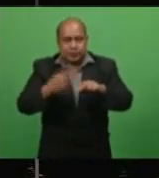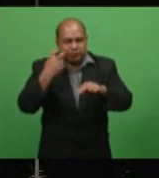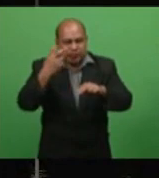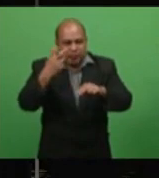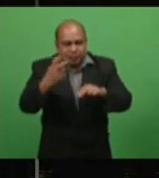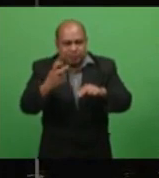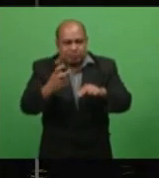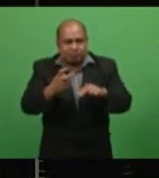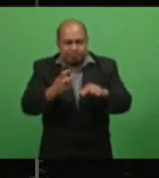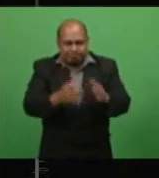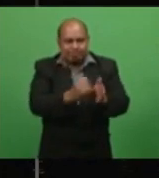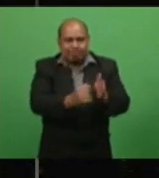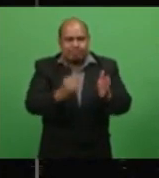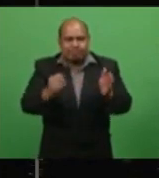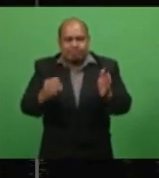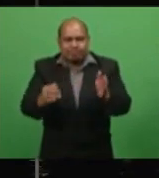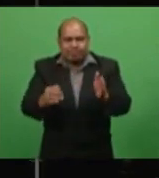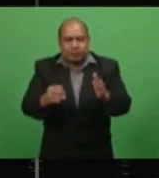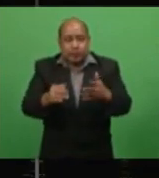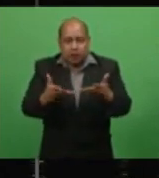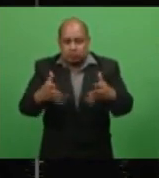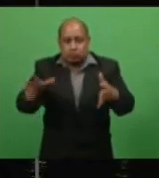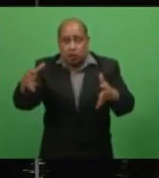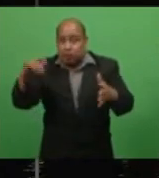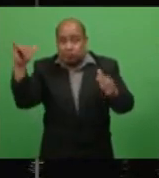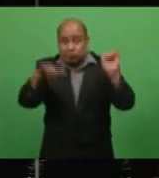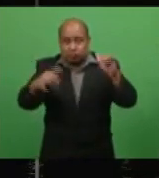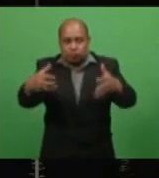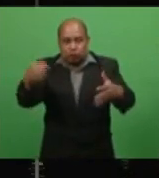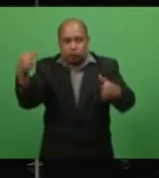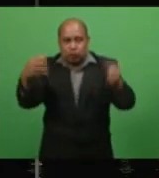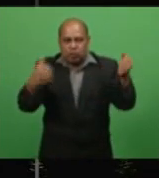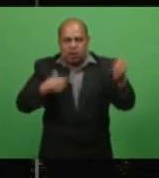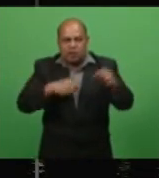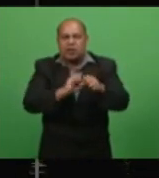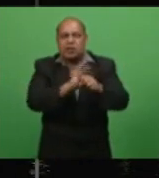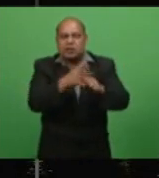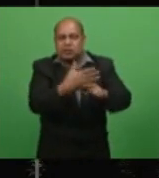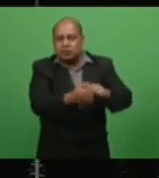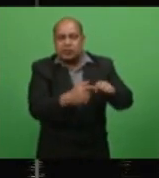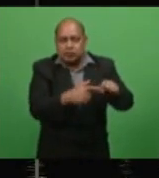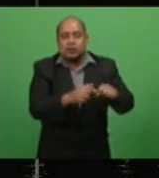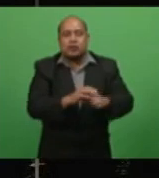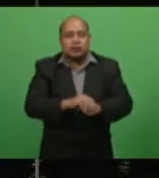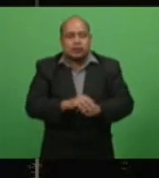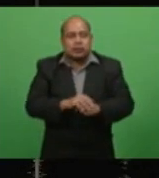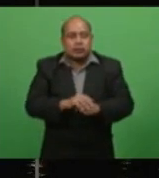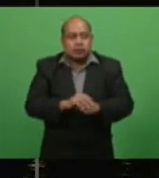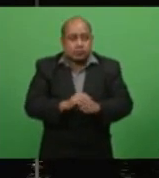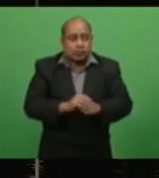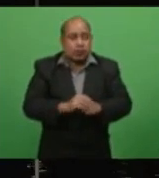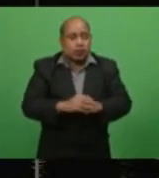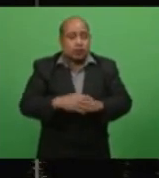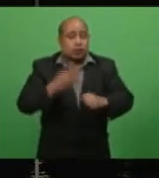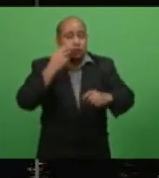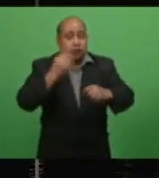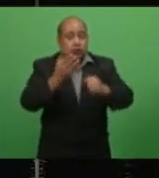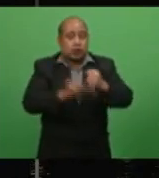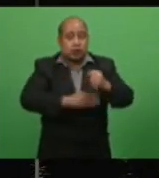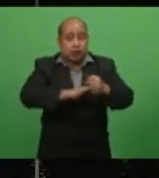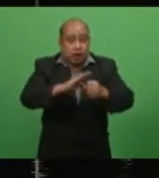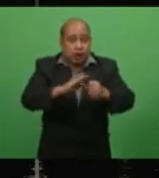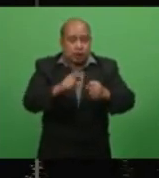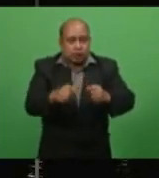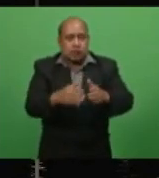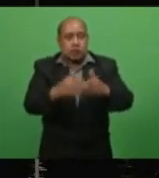due to the impacts of the COVID-19 pandemic, the sugar industry stakeholders have said it's time for them to step up to help the